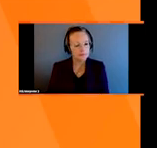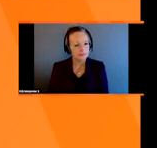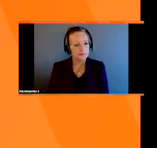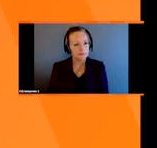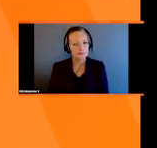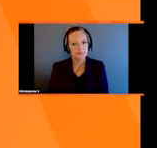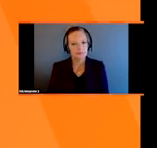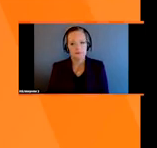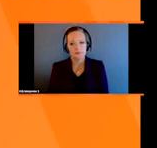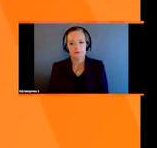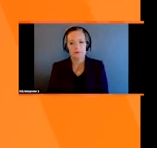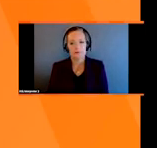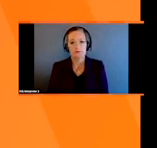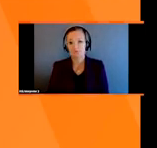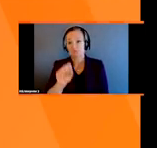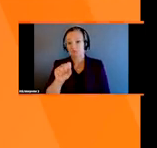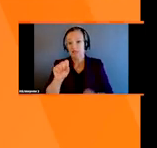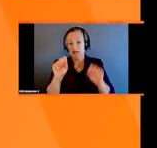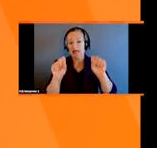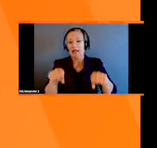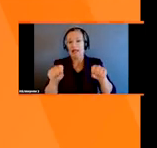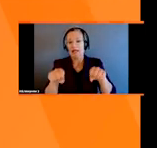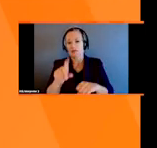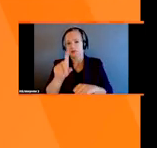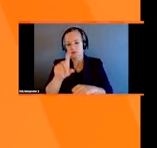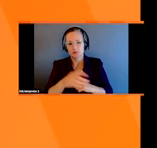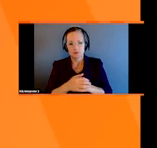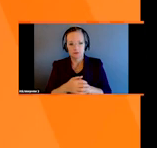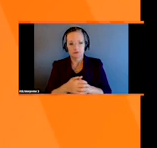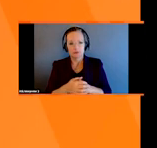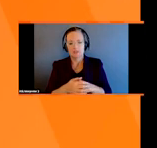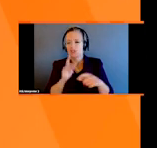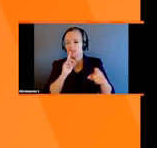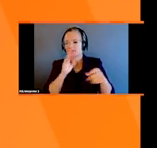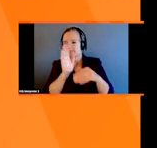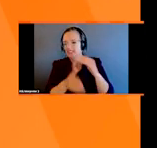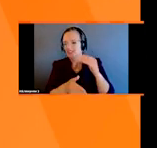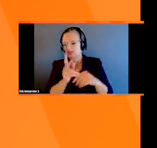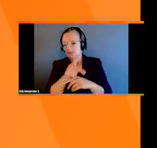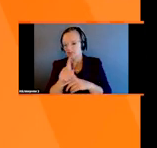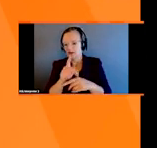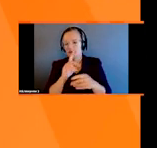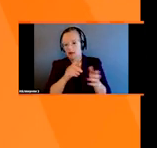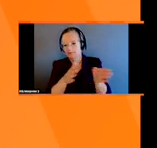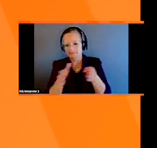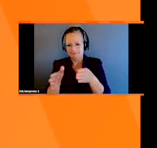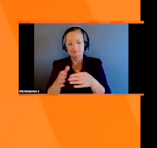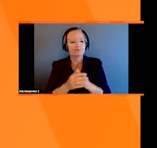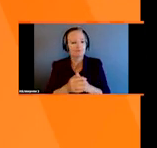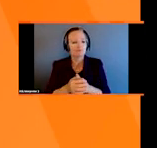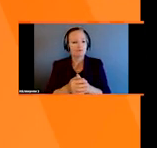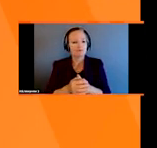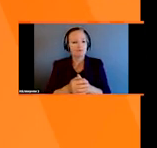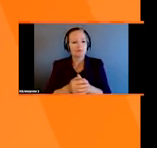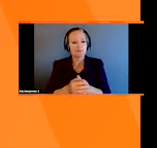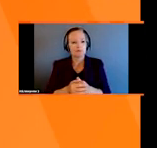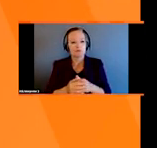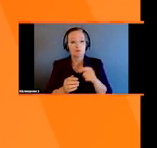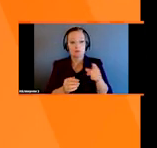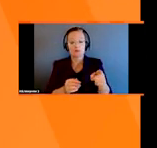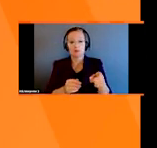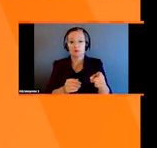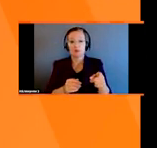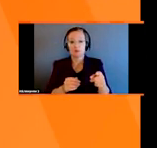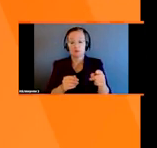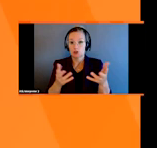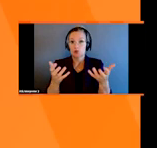Yeah, I'm going to be able to show you that. Give me a second. LinkedIn for marketing. Yeah, there are paid tools within LinkedIn. So if you